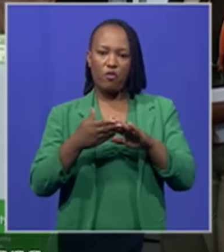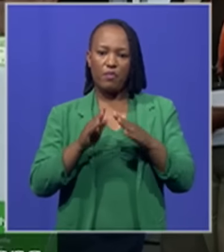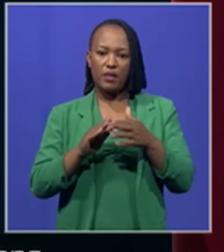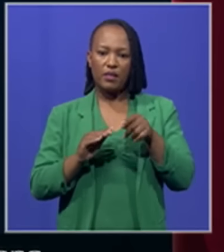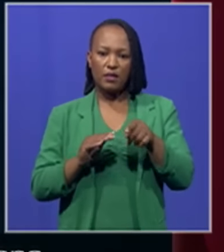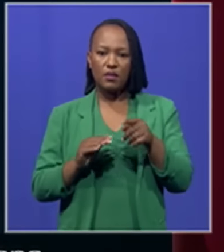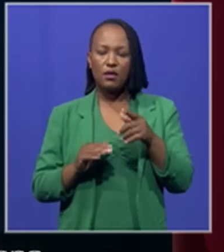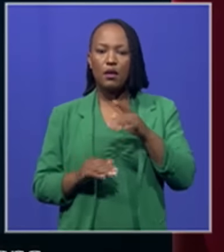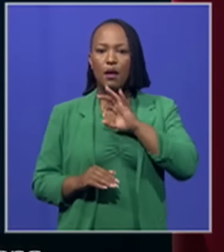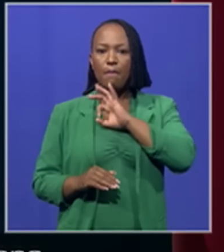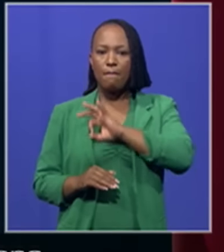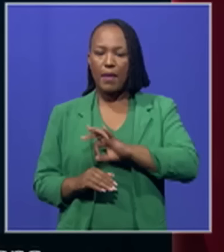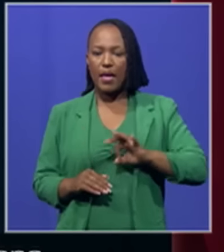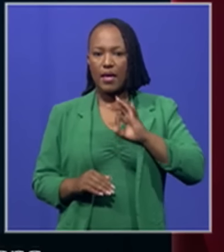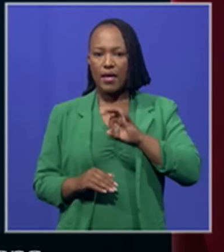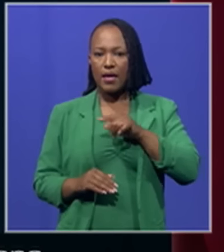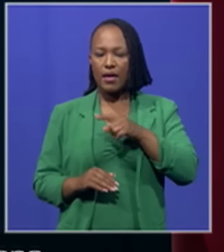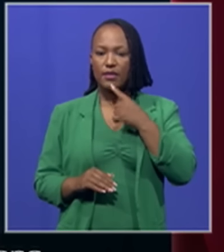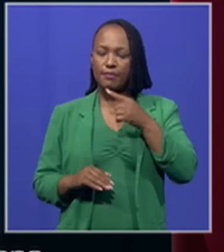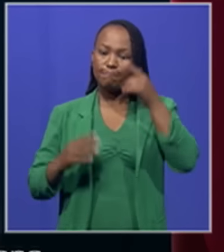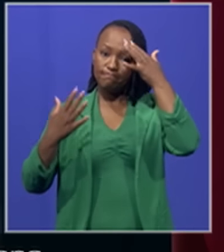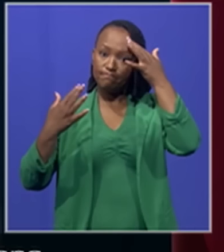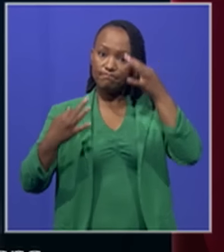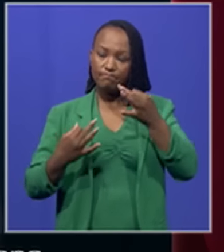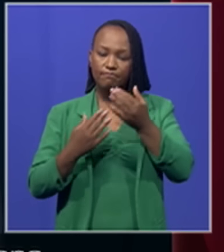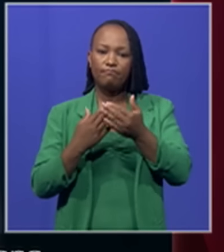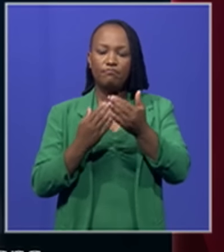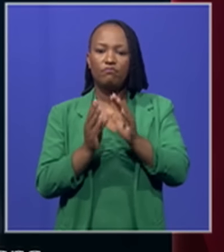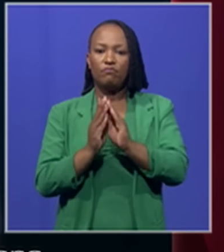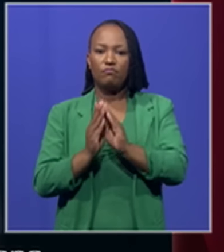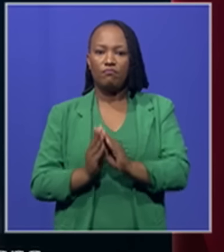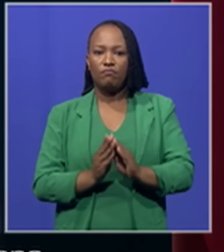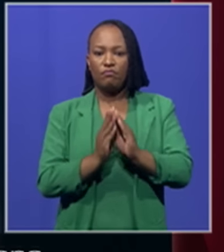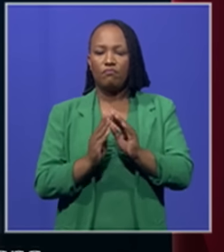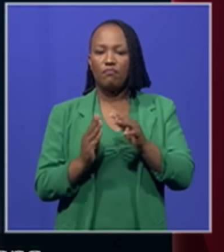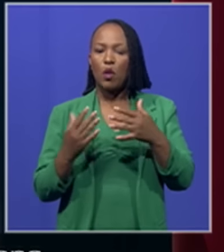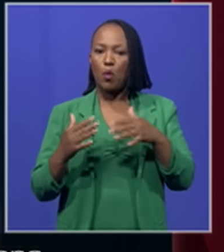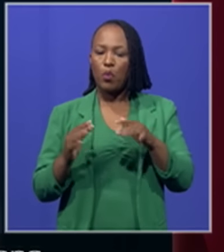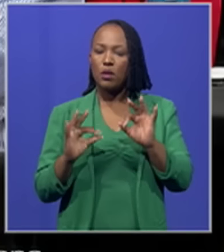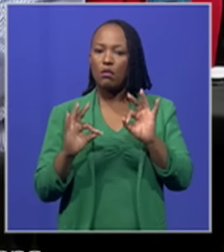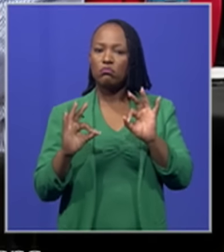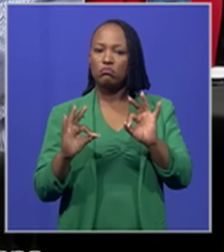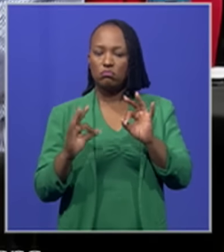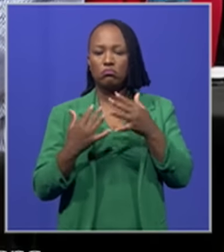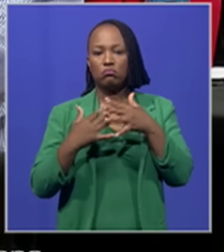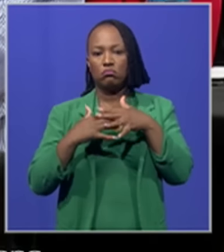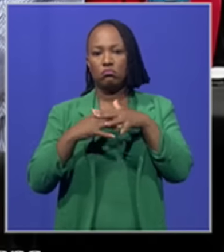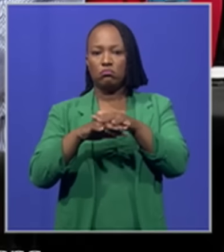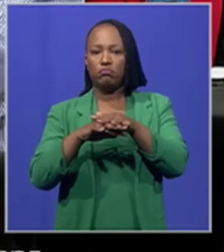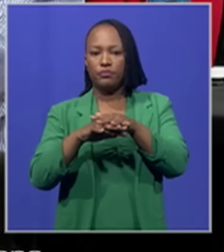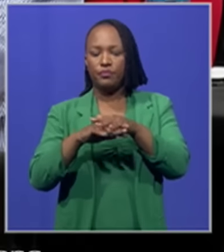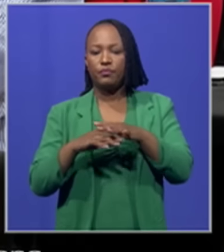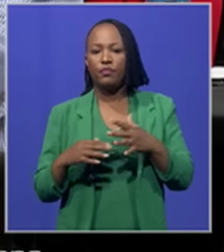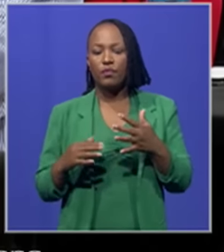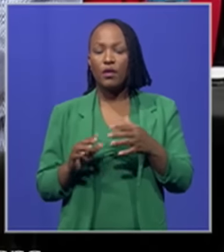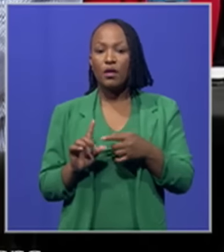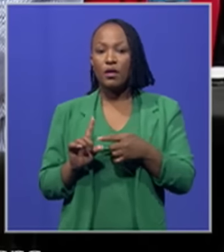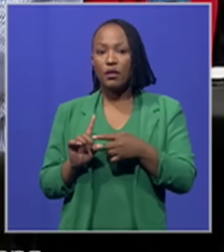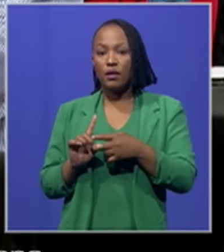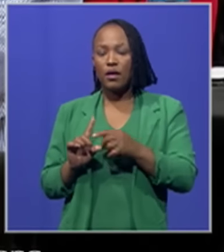boletse ha ba tlo netefatsa hore diqeto tse fihlellwang ho latela kopano ena di a ananelwa mme di kengwa tshebetsong. Ho ya ka